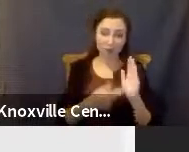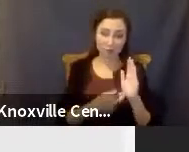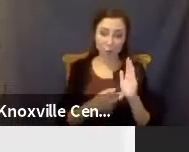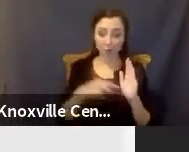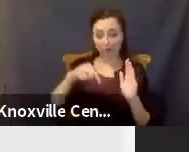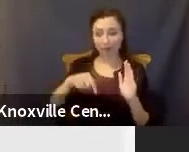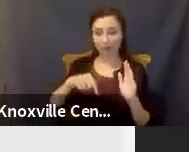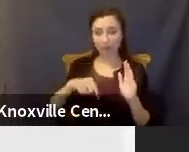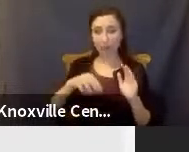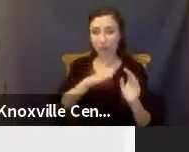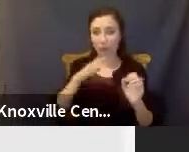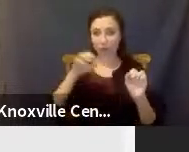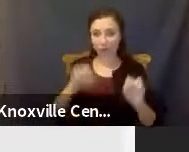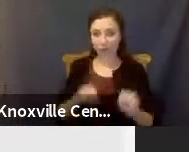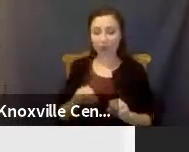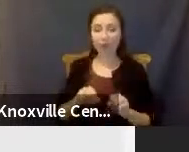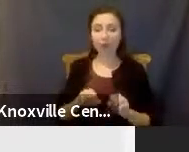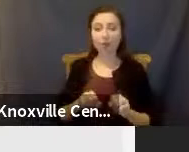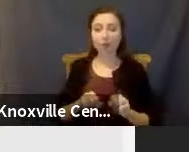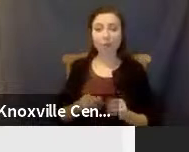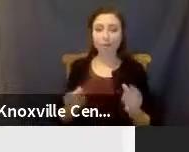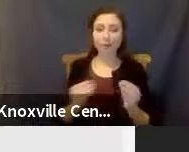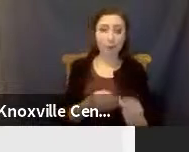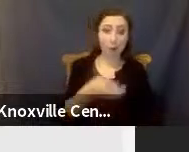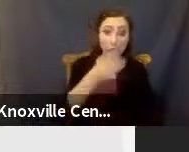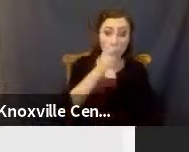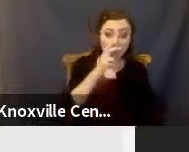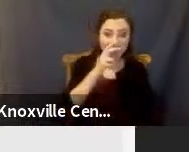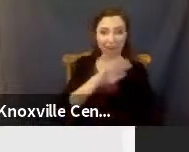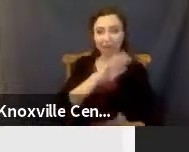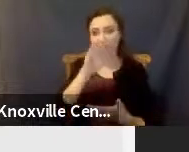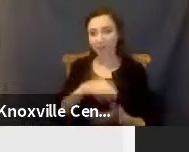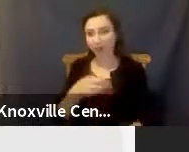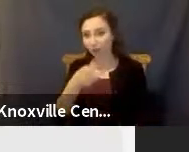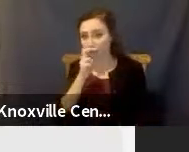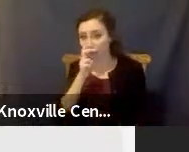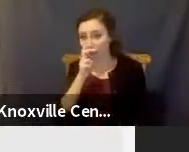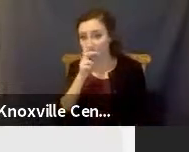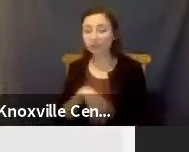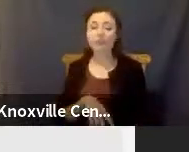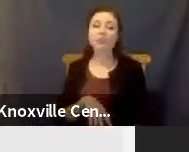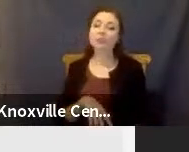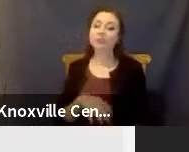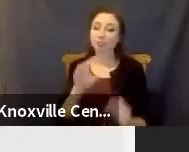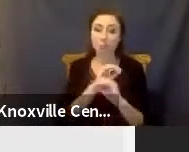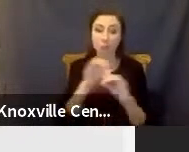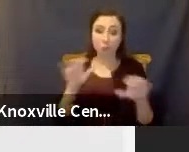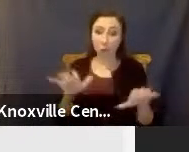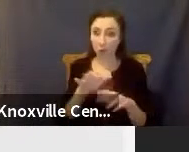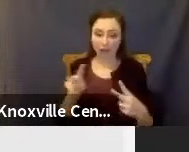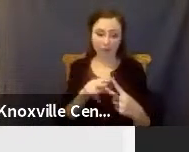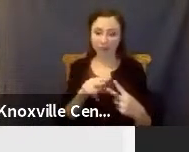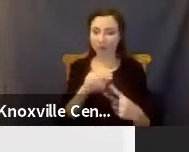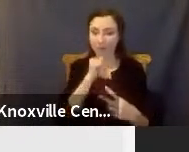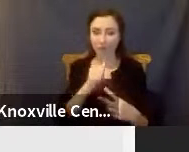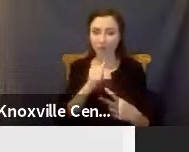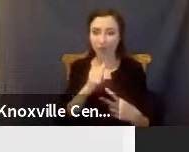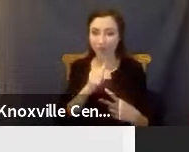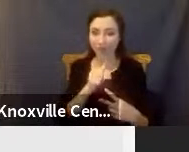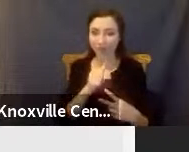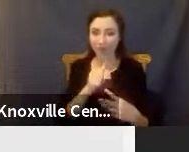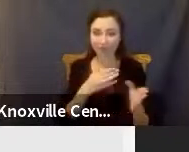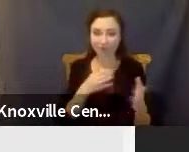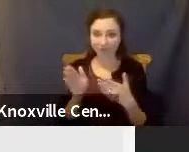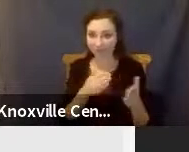in particular, either to be more stringent or less stringent. You've taken no action either way on this rule,